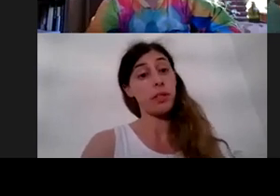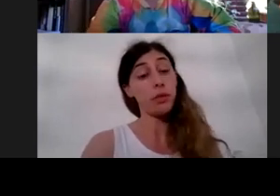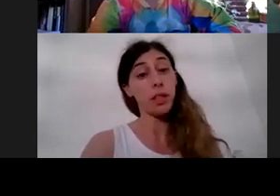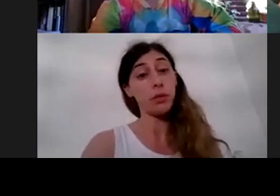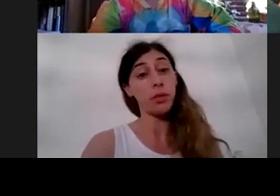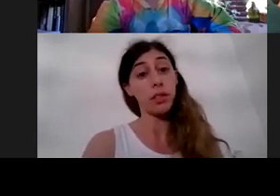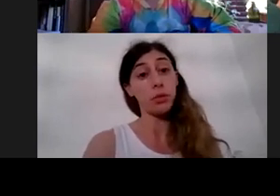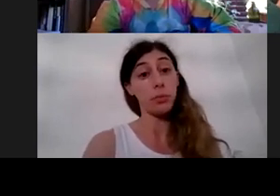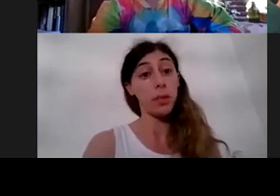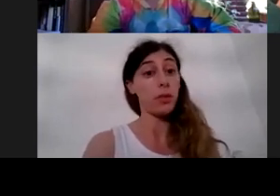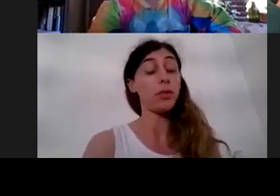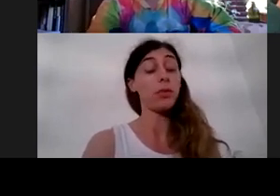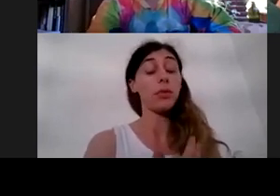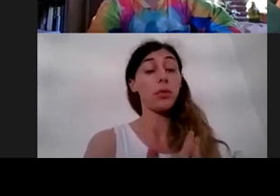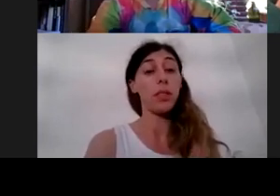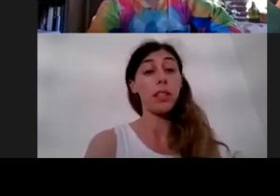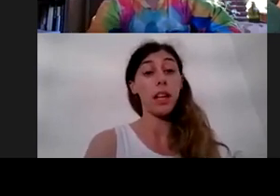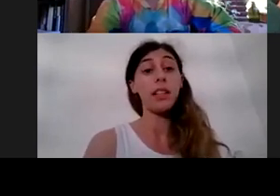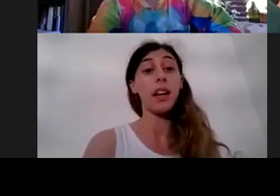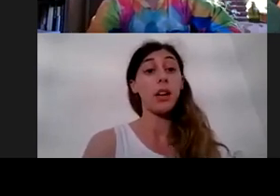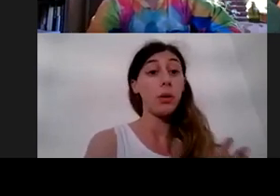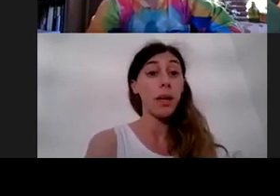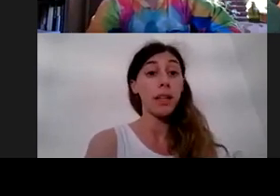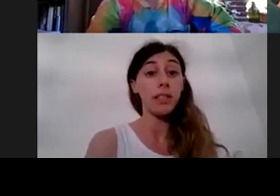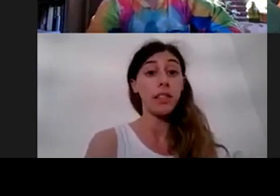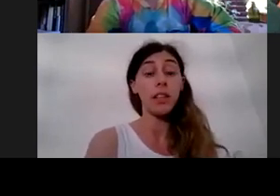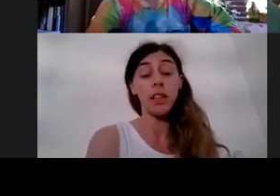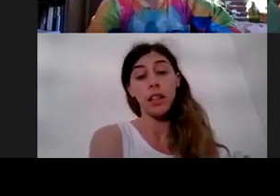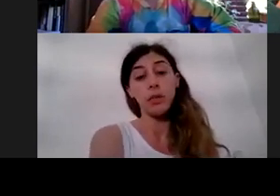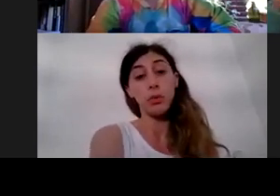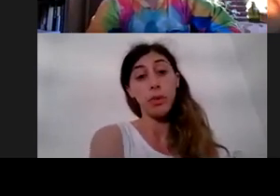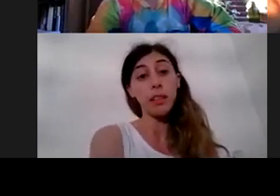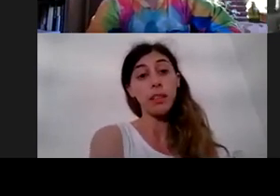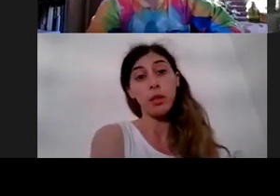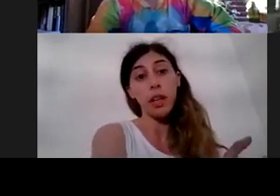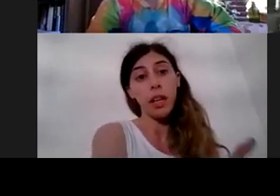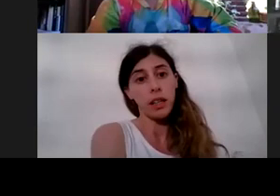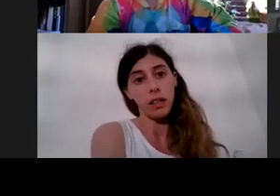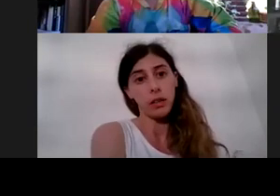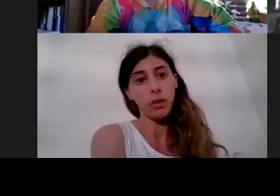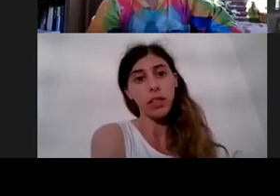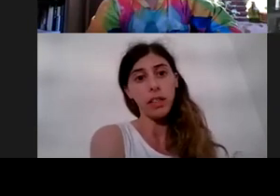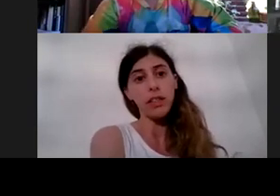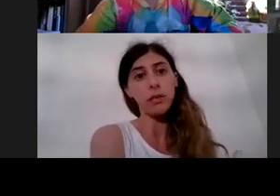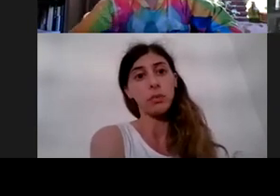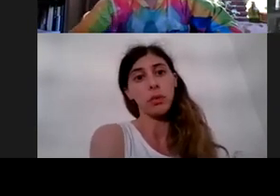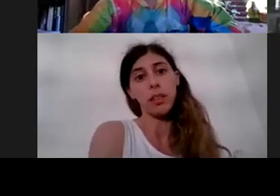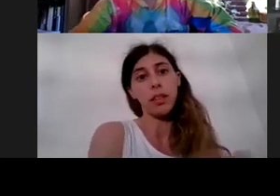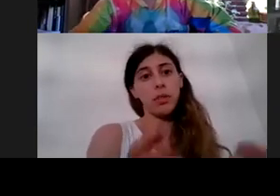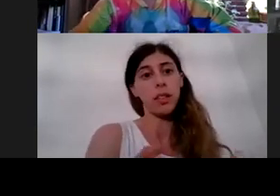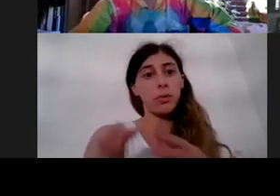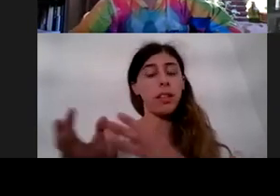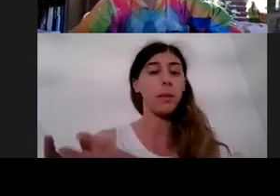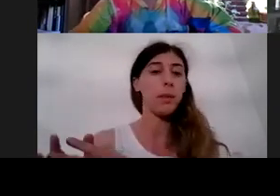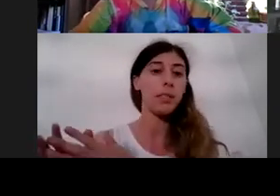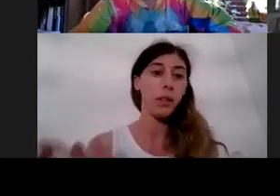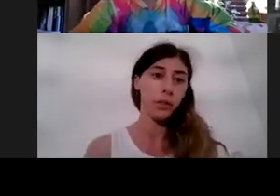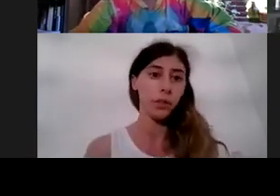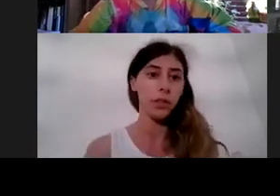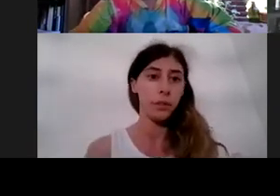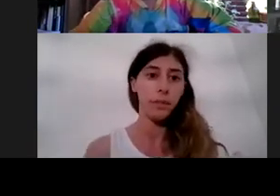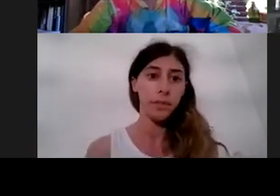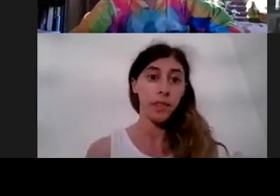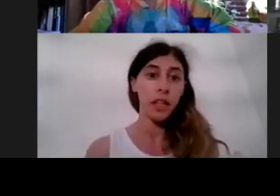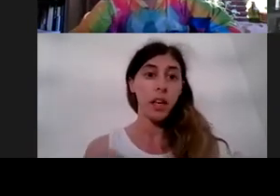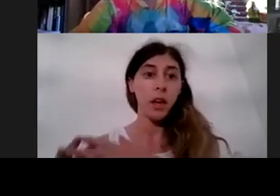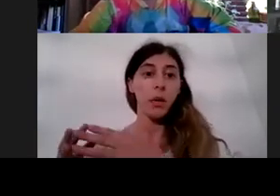things have evolved greatly, and at Transat, we are lucky to be part of the medical association that